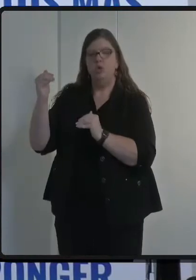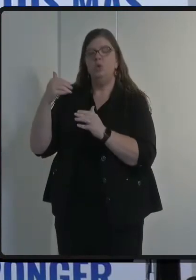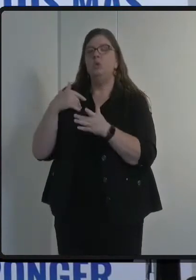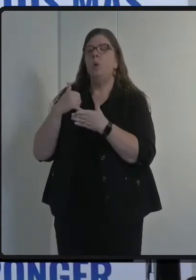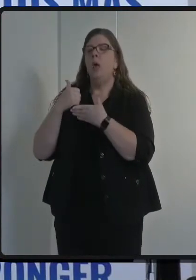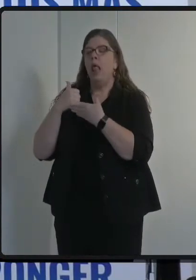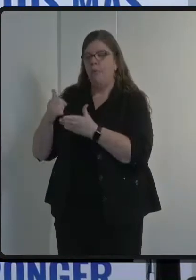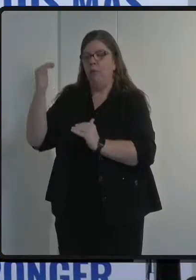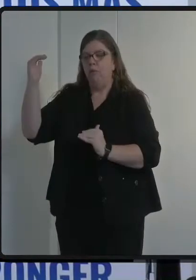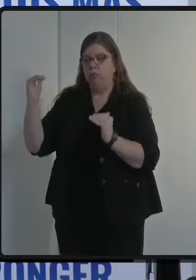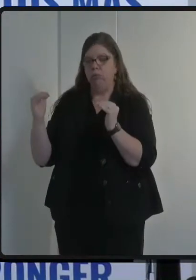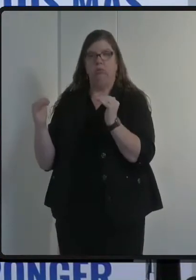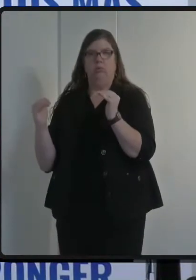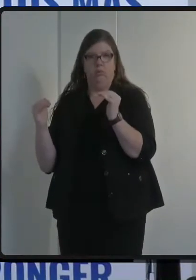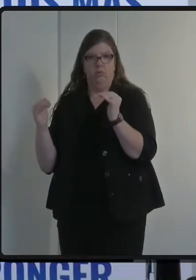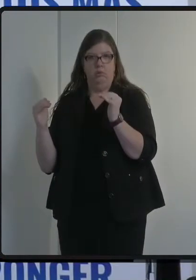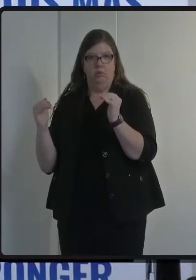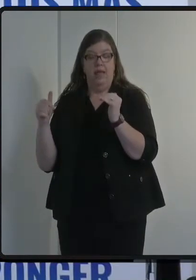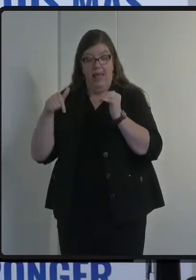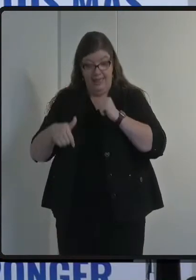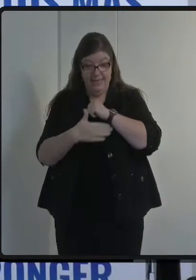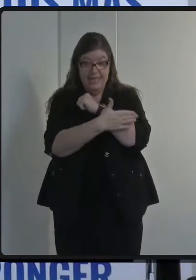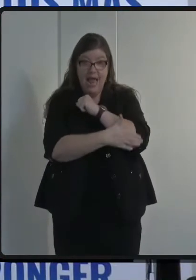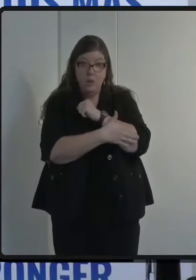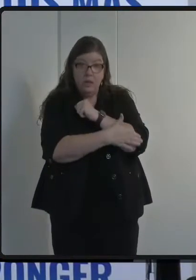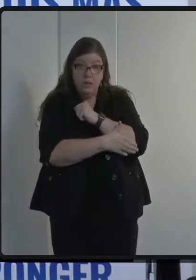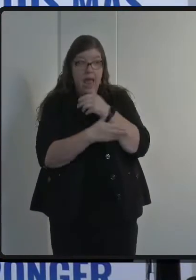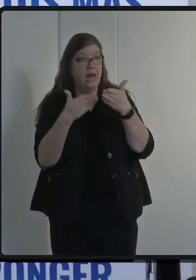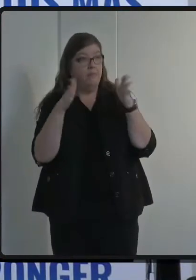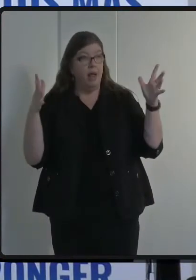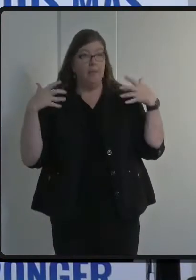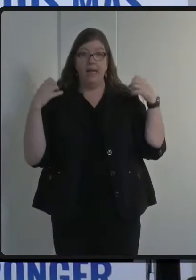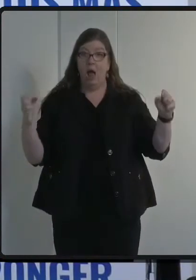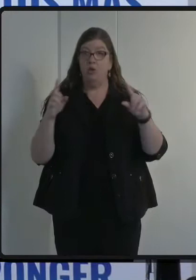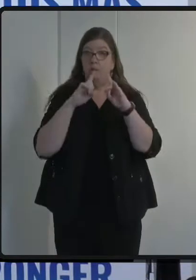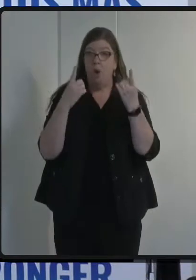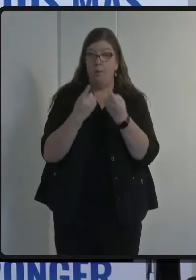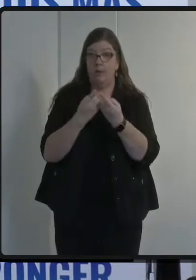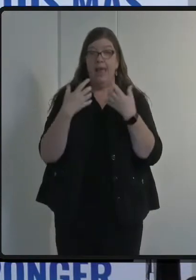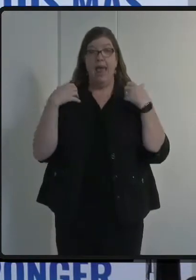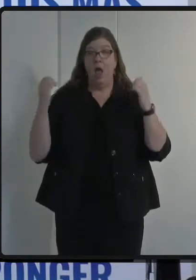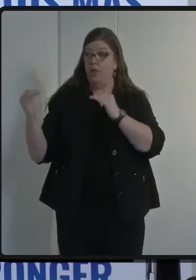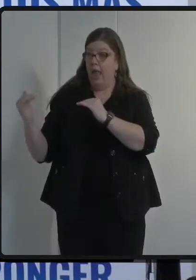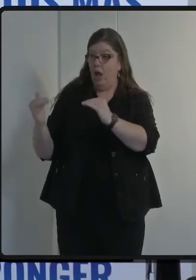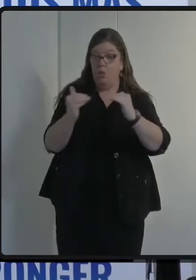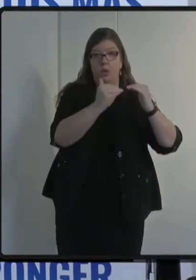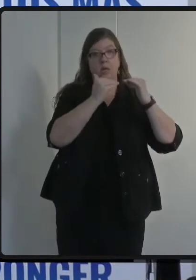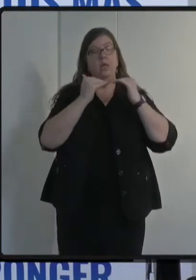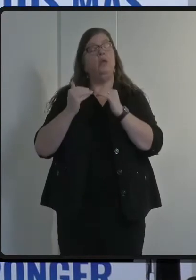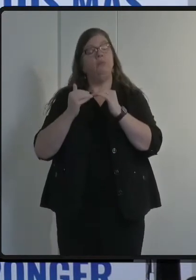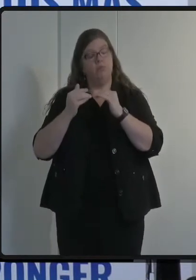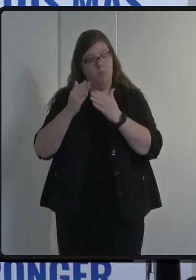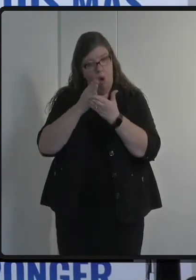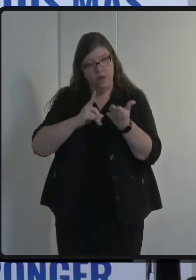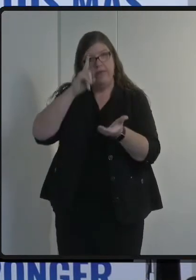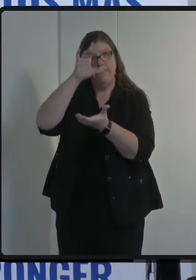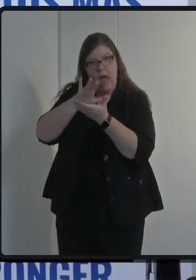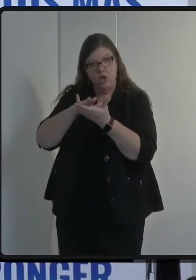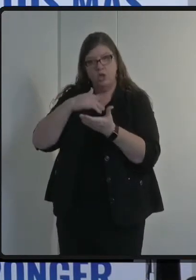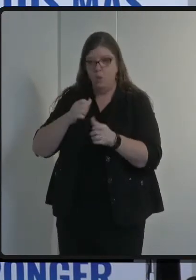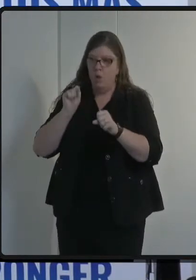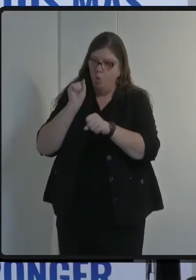of the virus. As a county and as a public health department, health equity is part of the values that we live